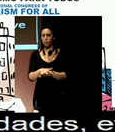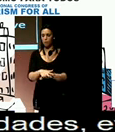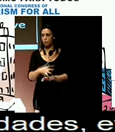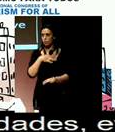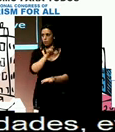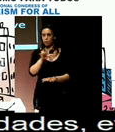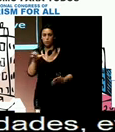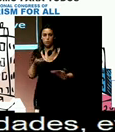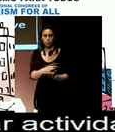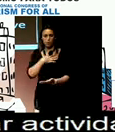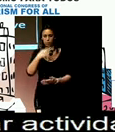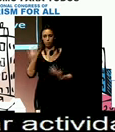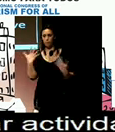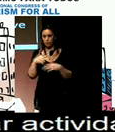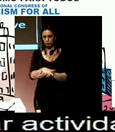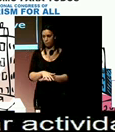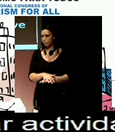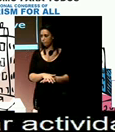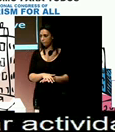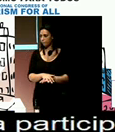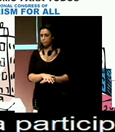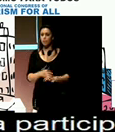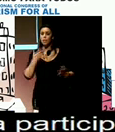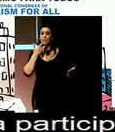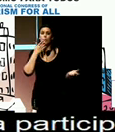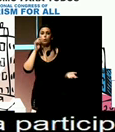in which everybody can take part.